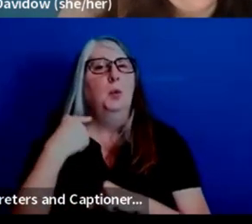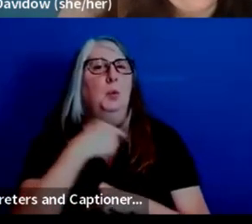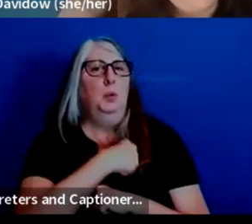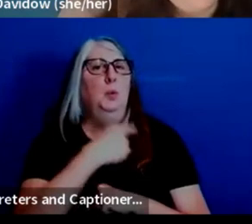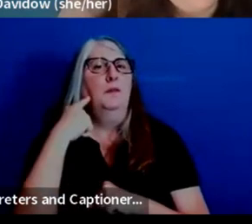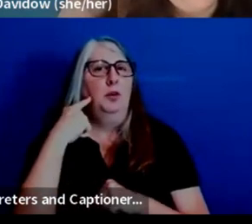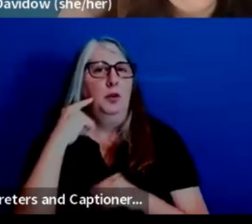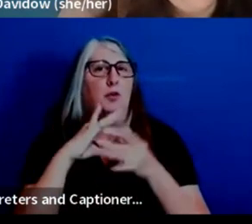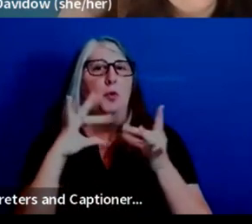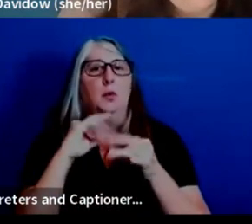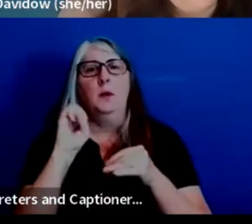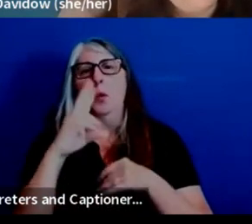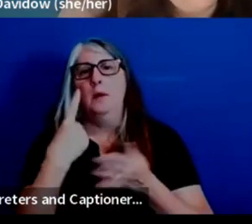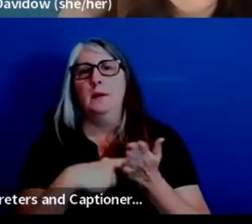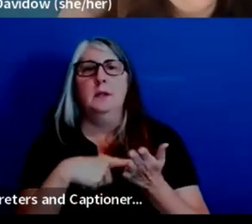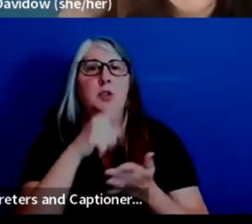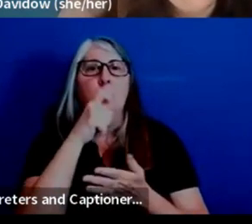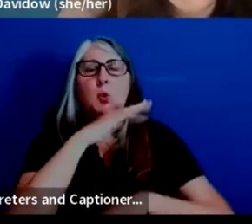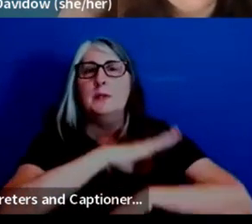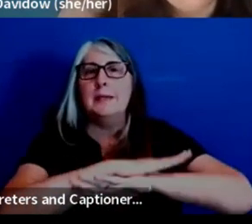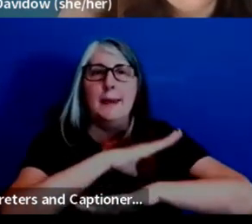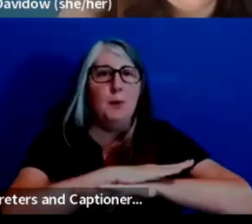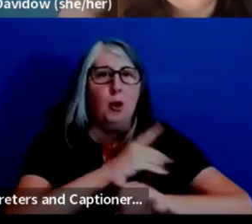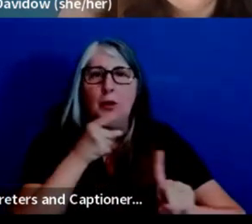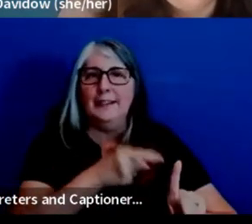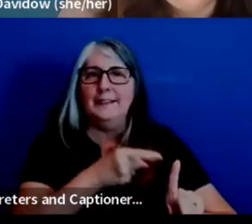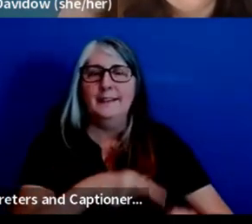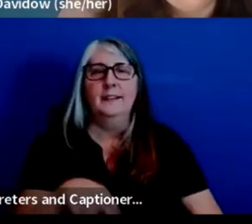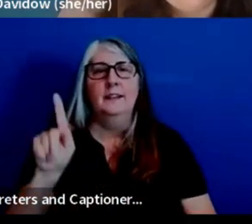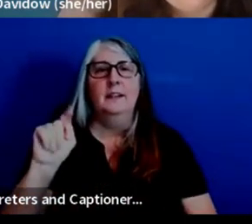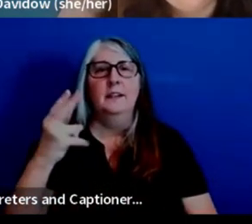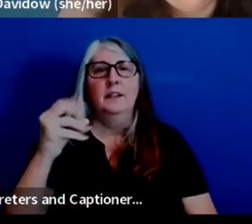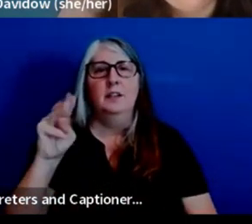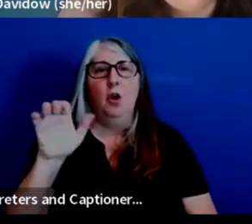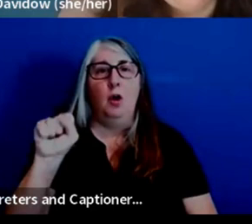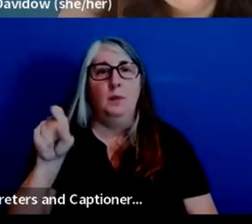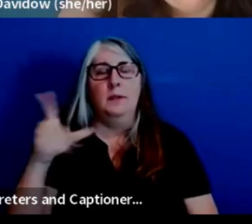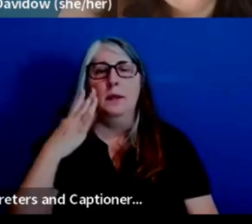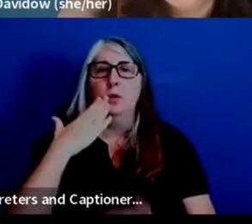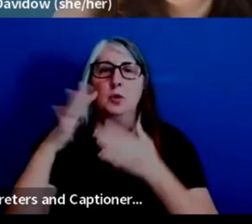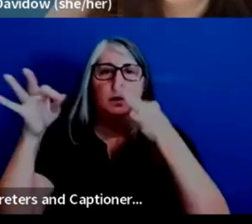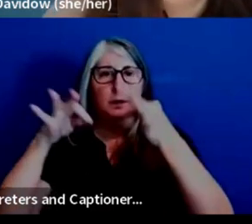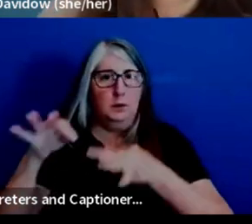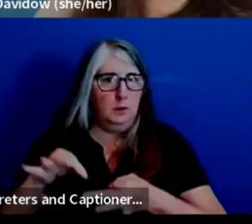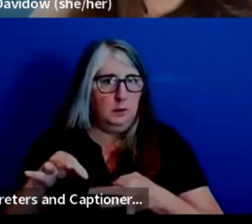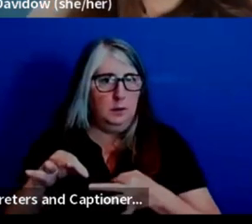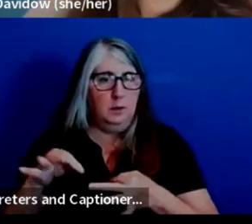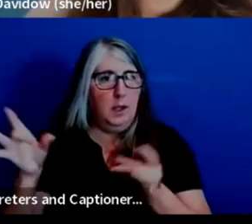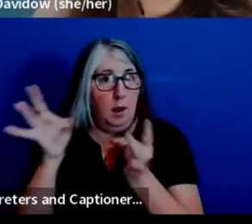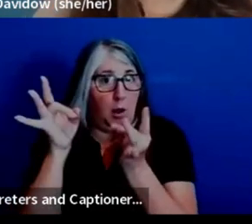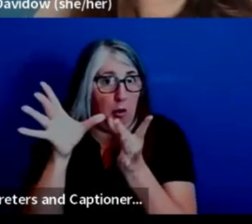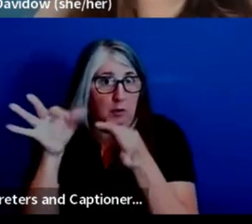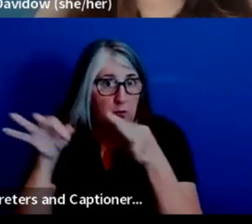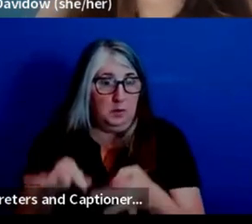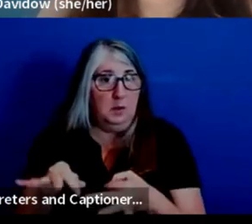or discussion of sort of whose table is it. Thomas gave us a vivid and harrowing description of a table that